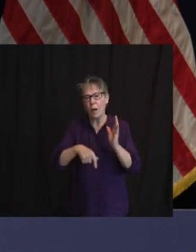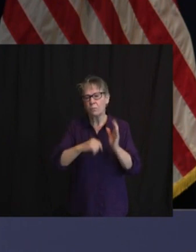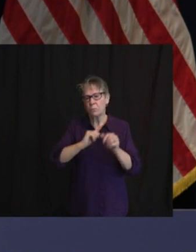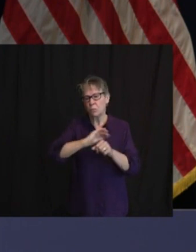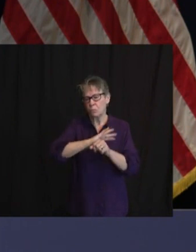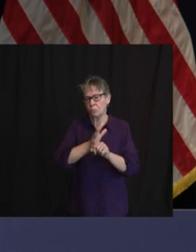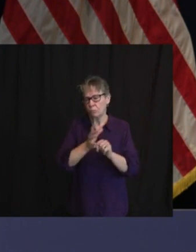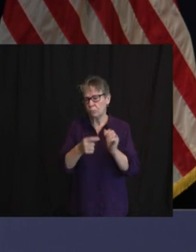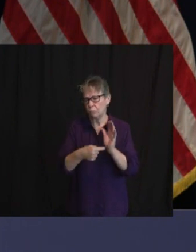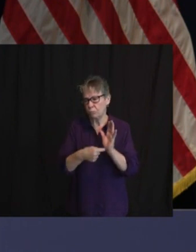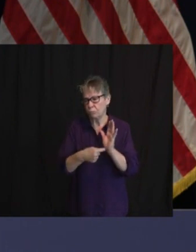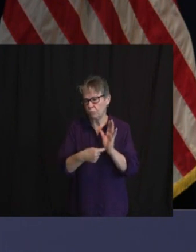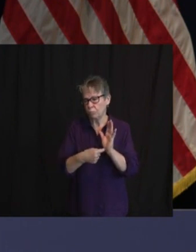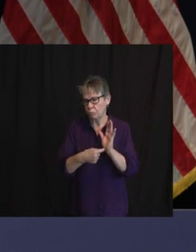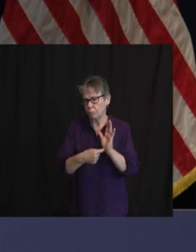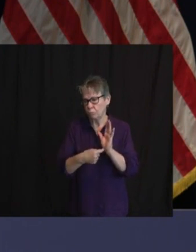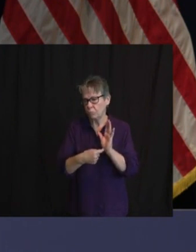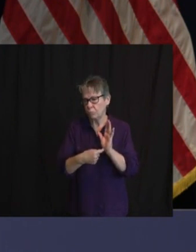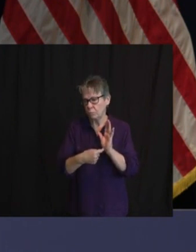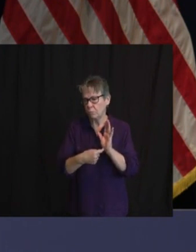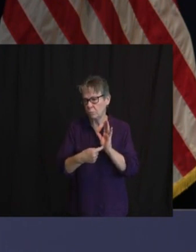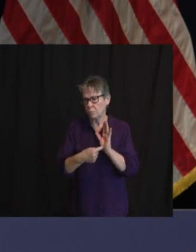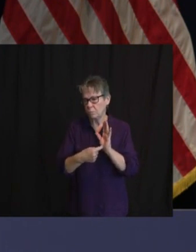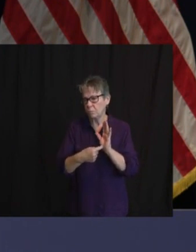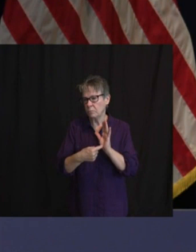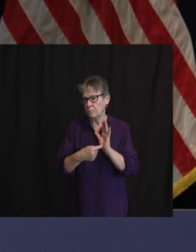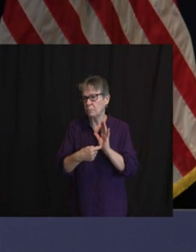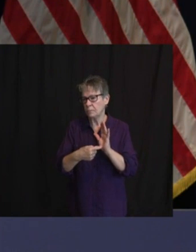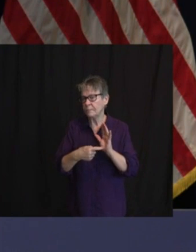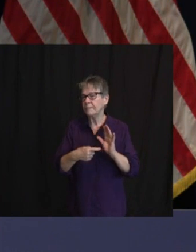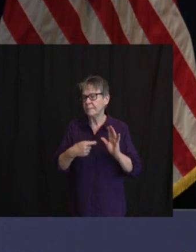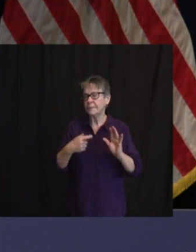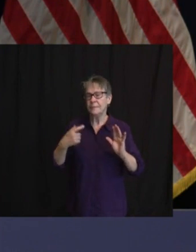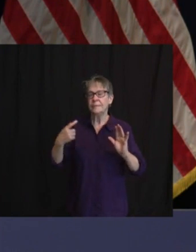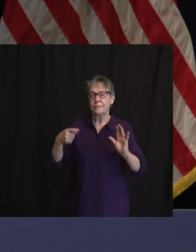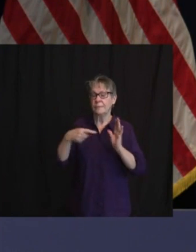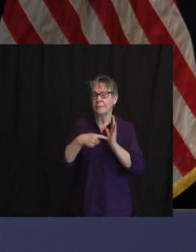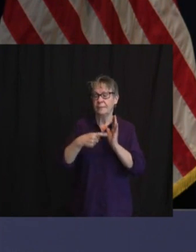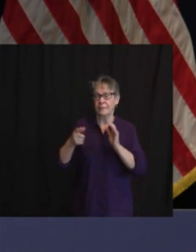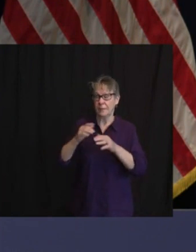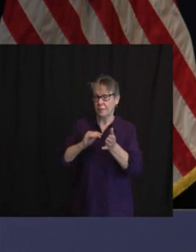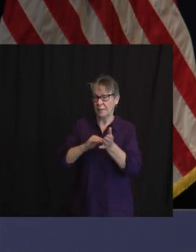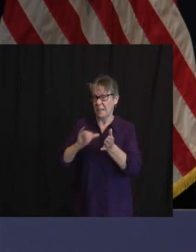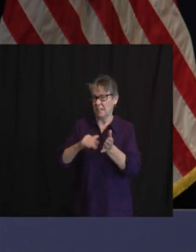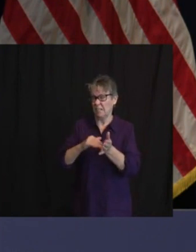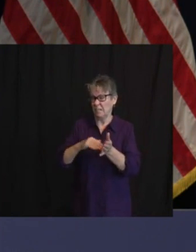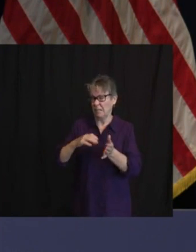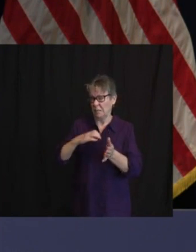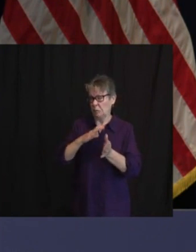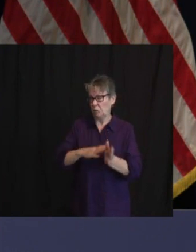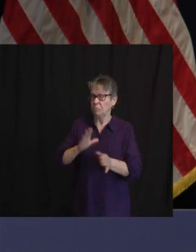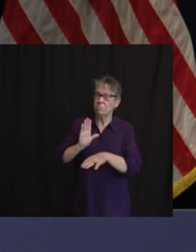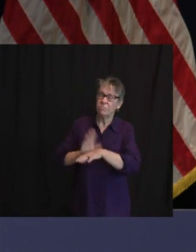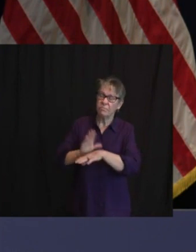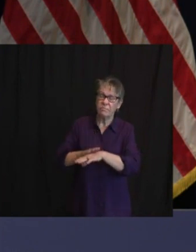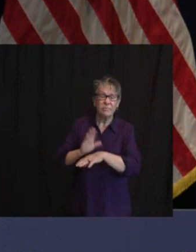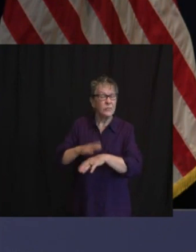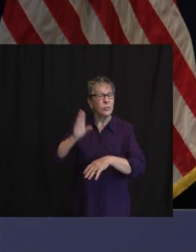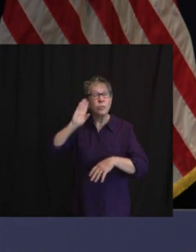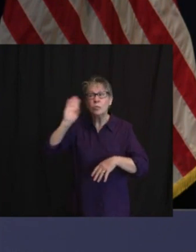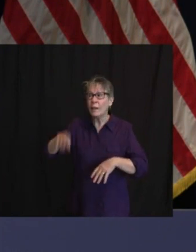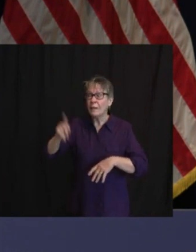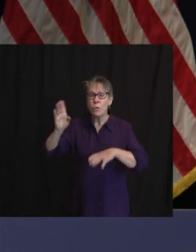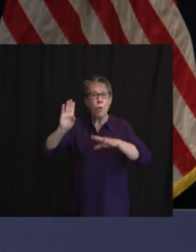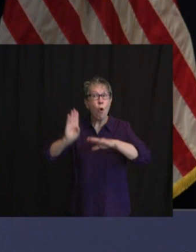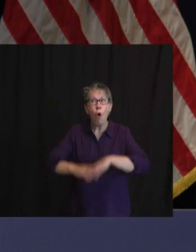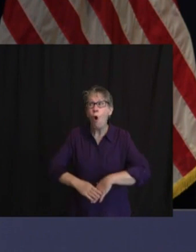Should." And it goes right at the inequities that you and I have been speaking about now for over a month. And